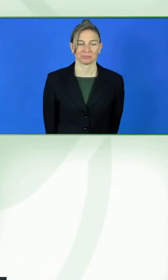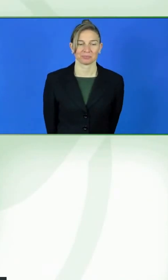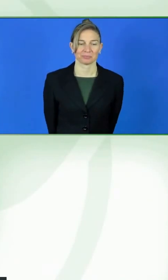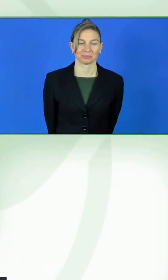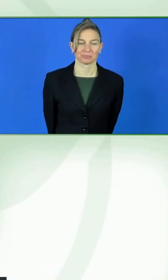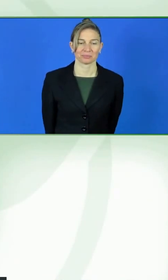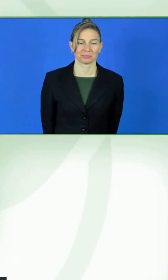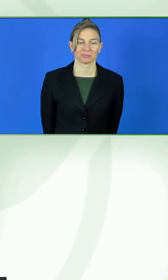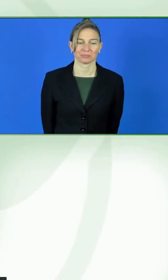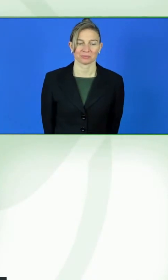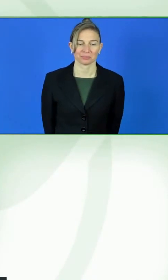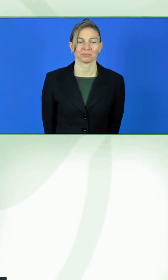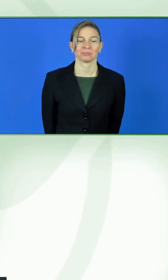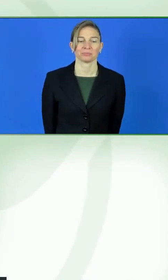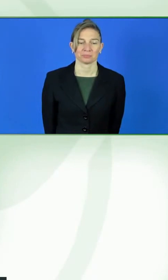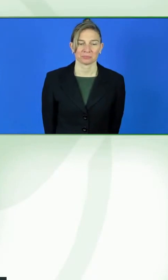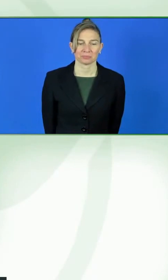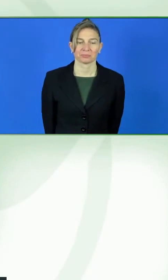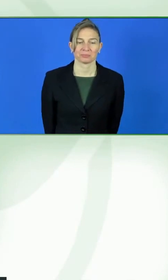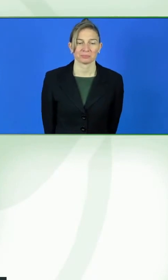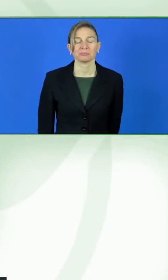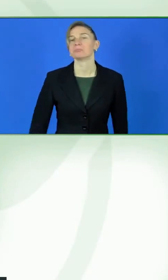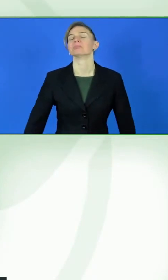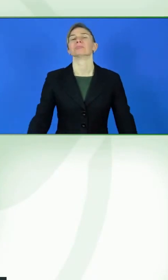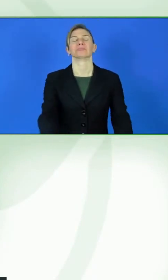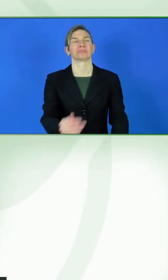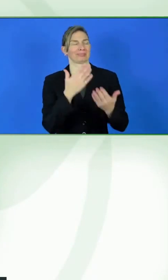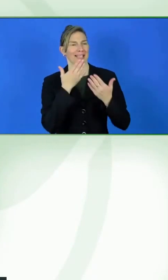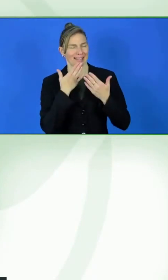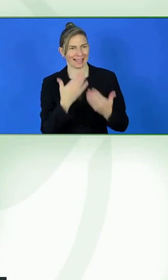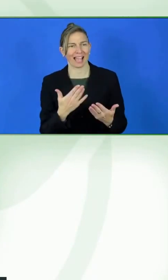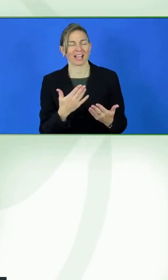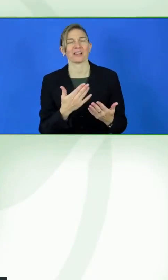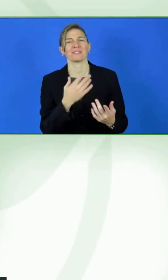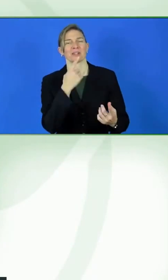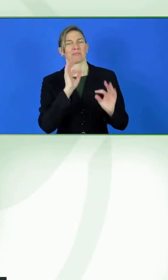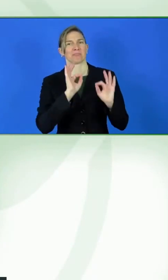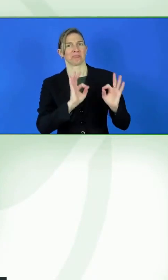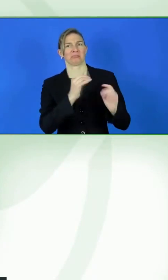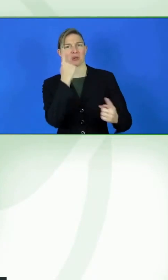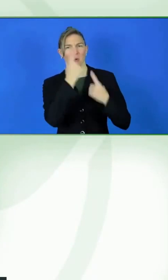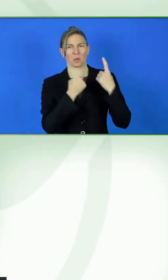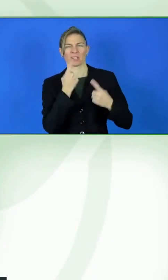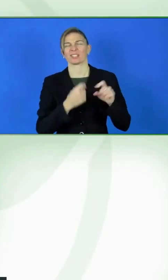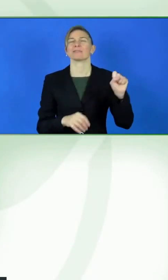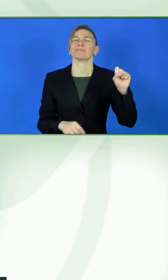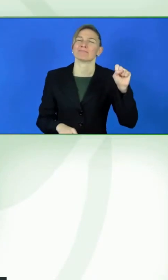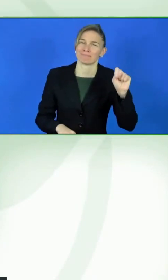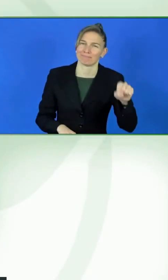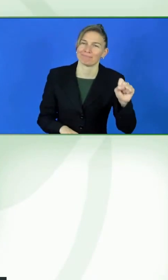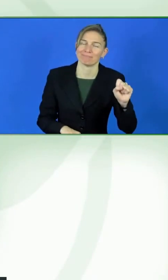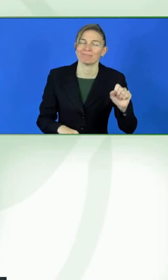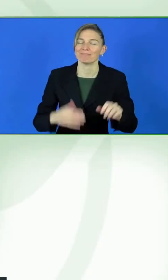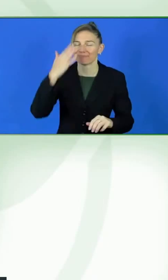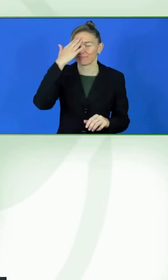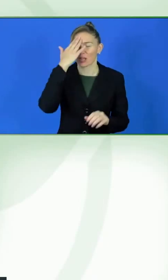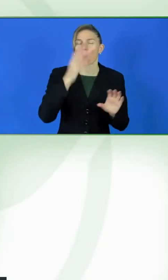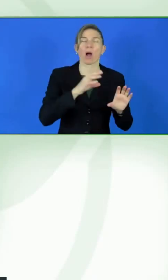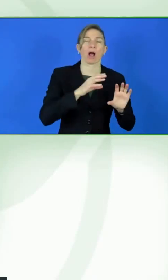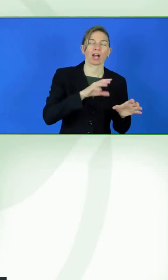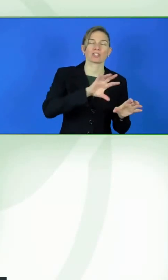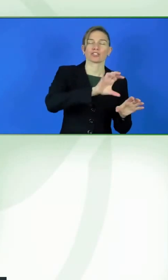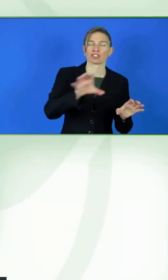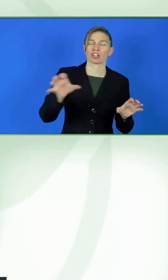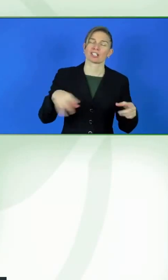Thank you very much for your very good questions. I'm aware that it's different in every country. In Spain,